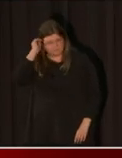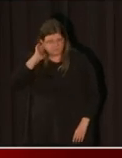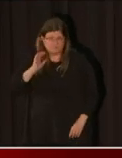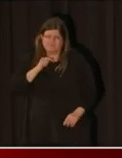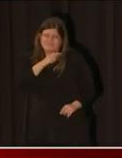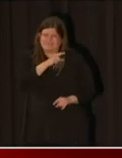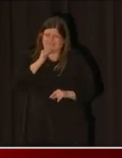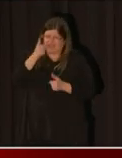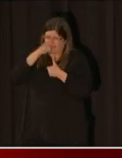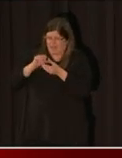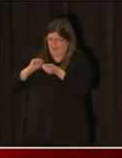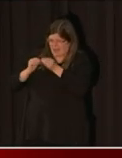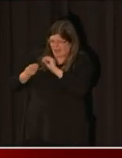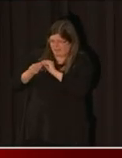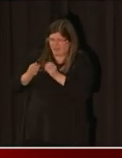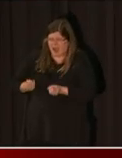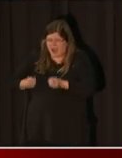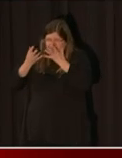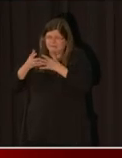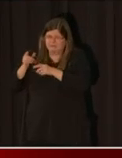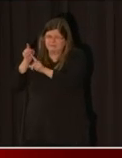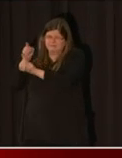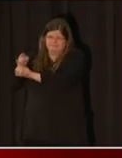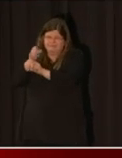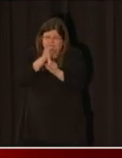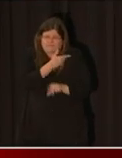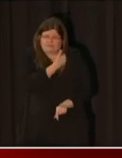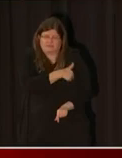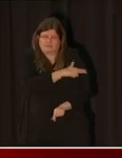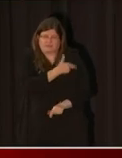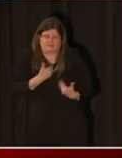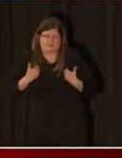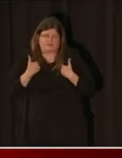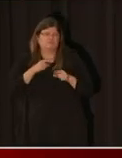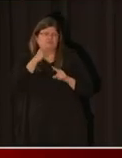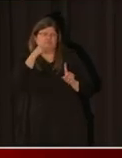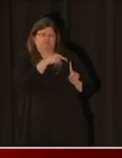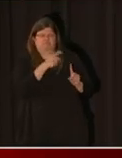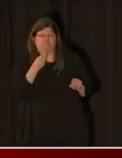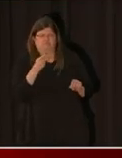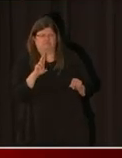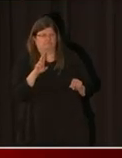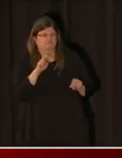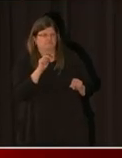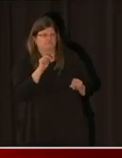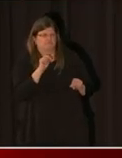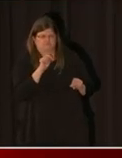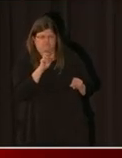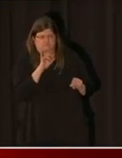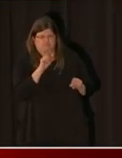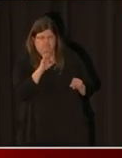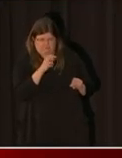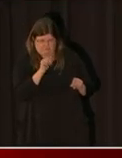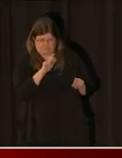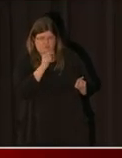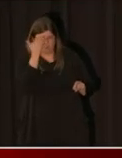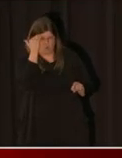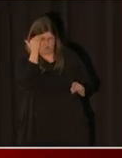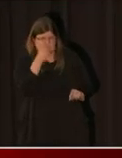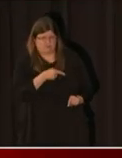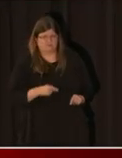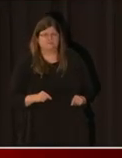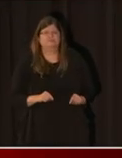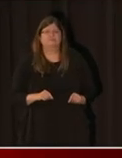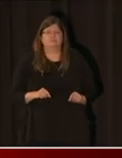very closely with our operations teams to talk about that surge. Yeah, so our hospitals now are still operating